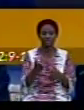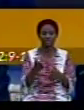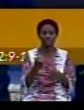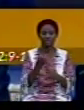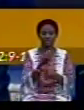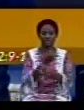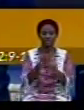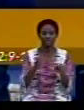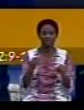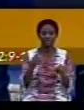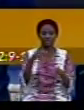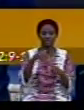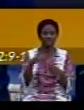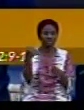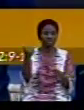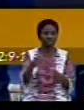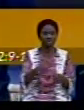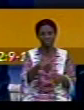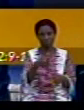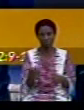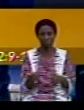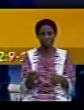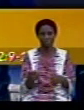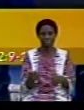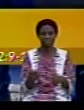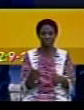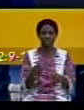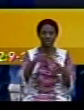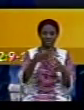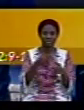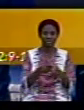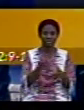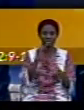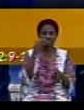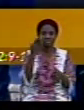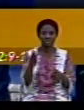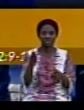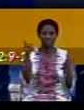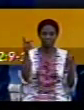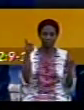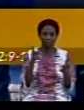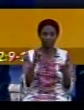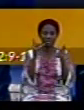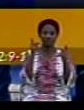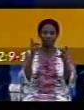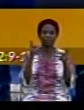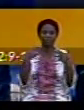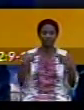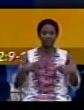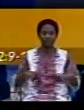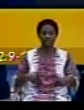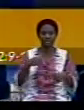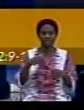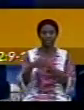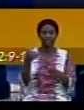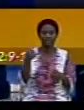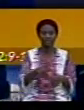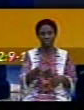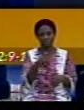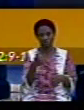other. Neither is there perfect soundness in any other. Neither is